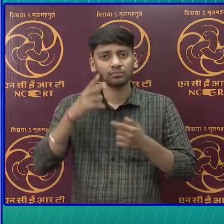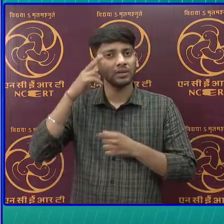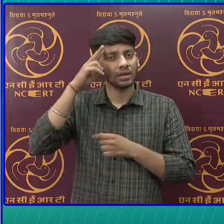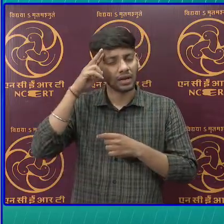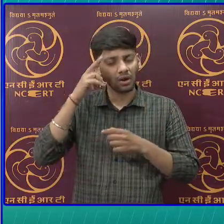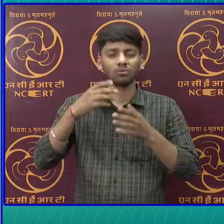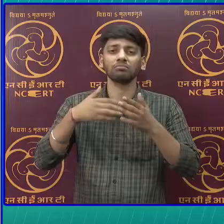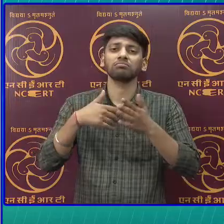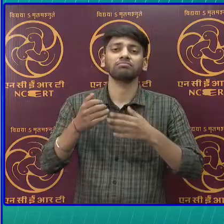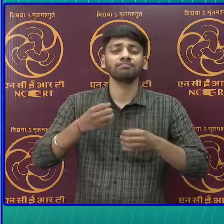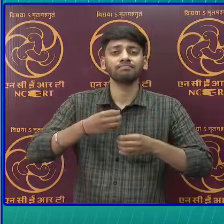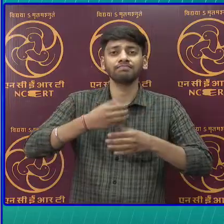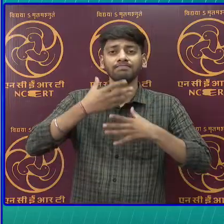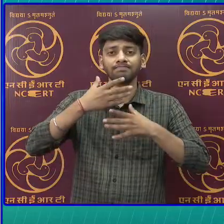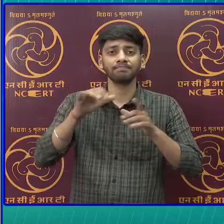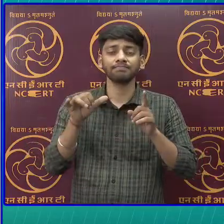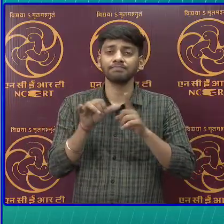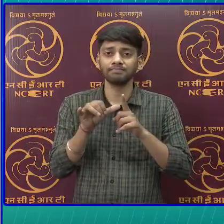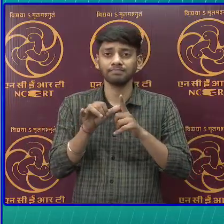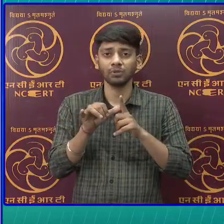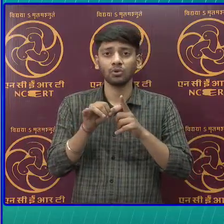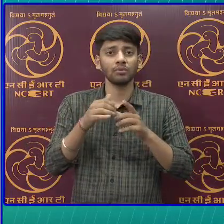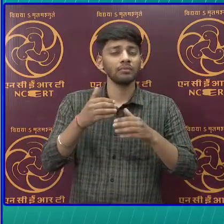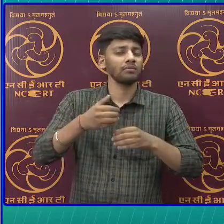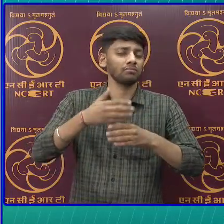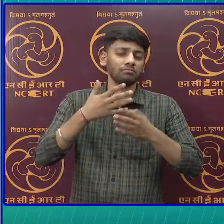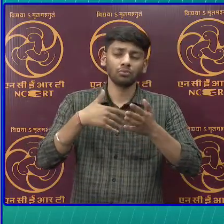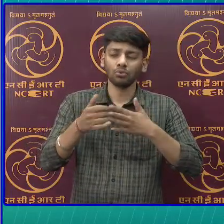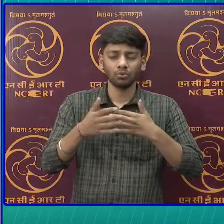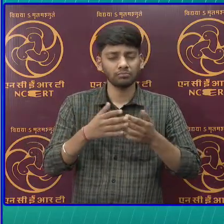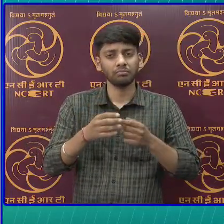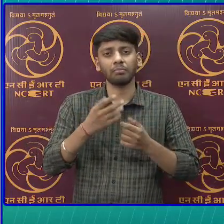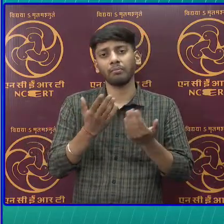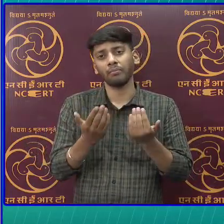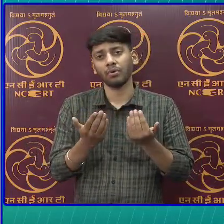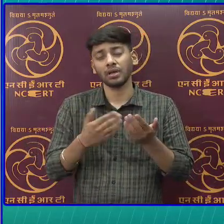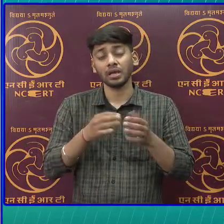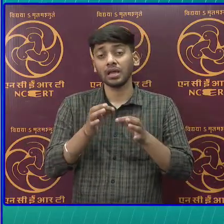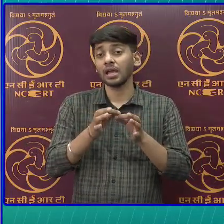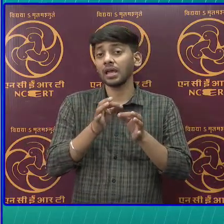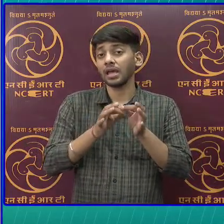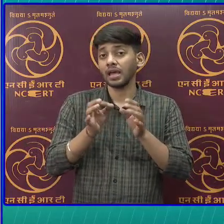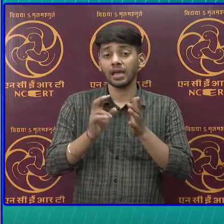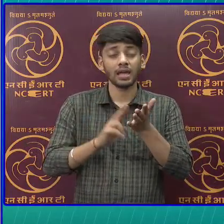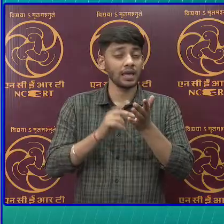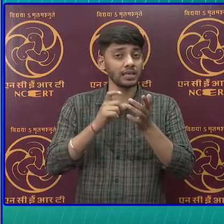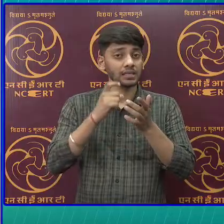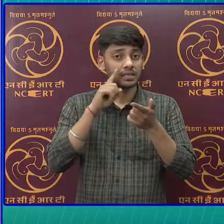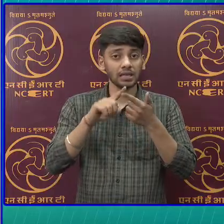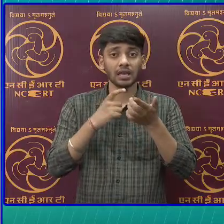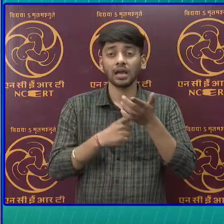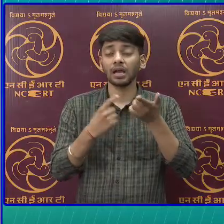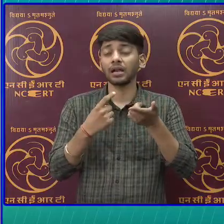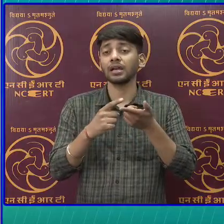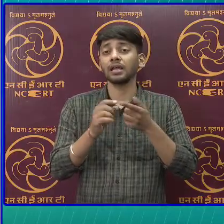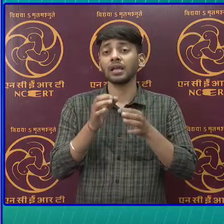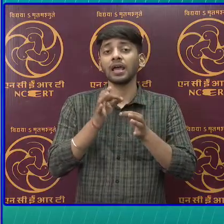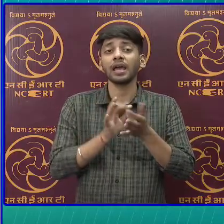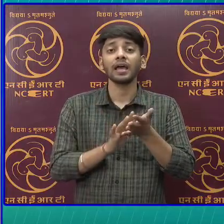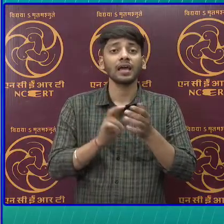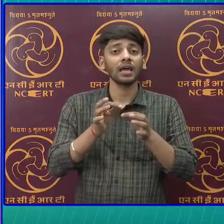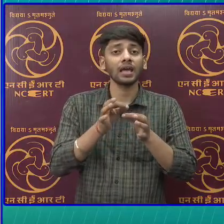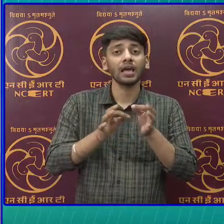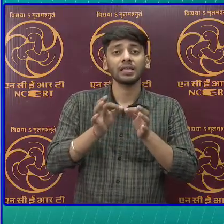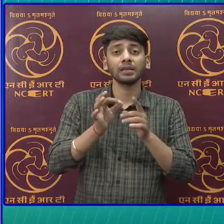the live chat box of our official YouTube channels that goes by the name NCERT Official and NCERT PM